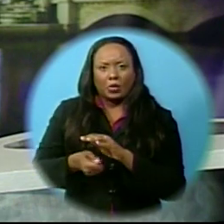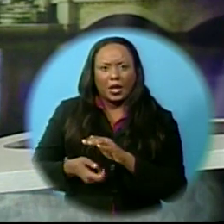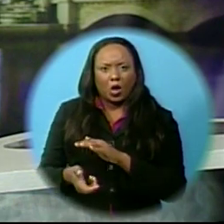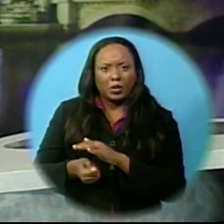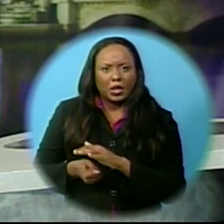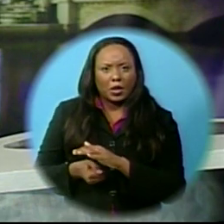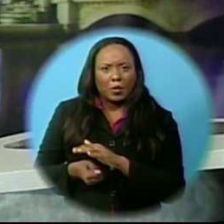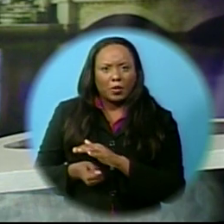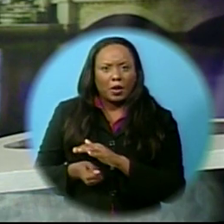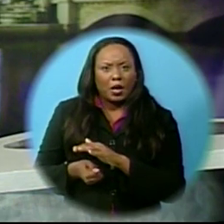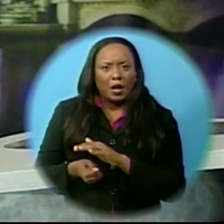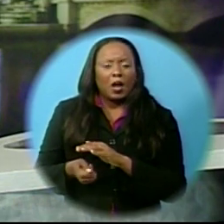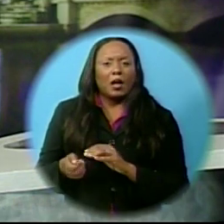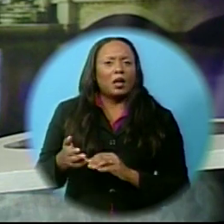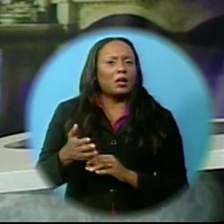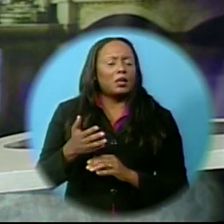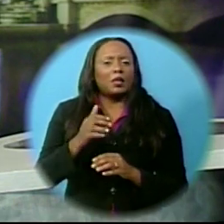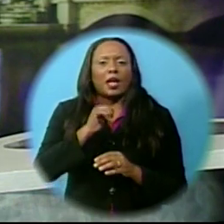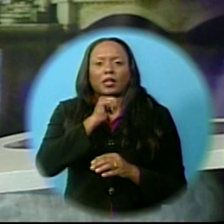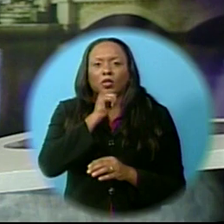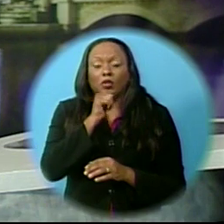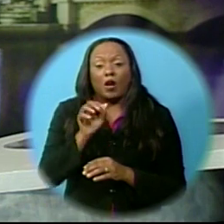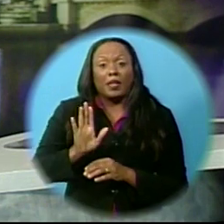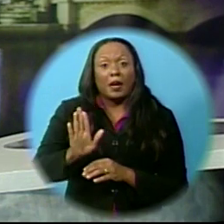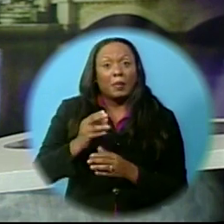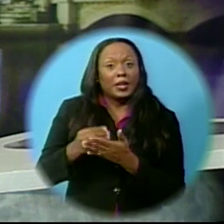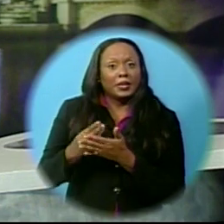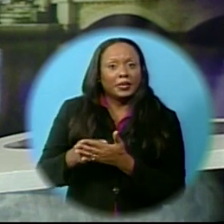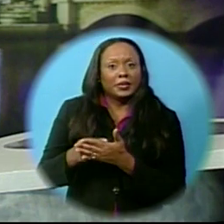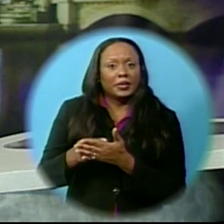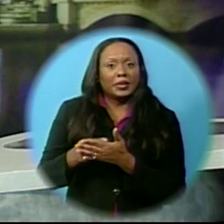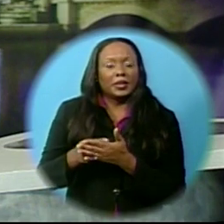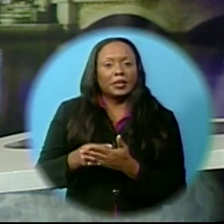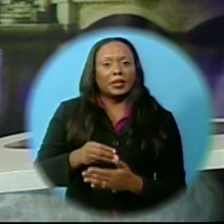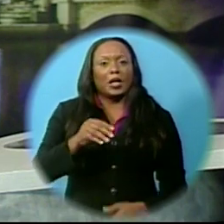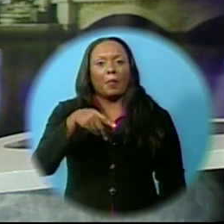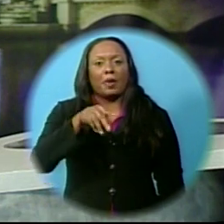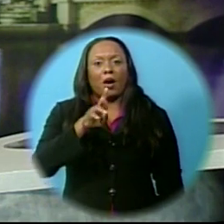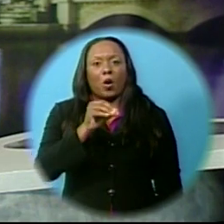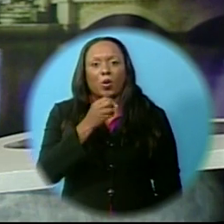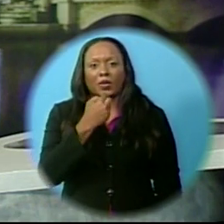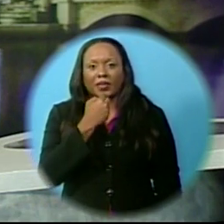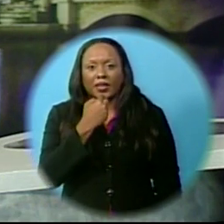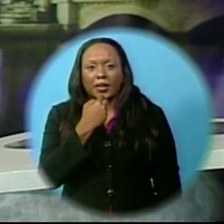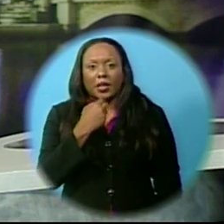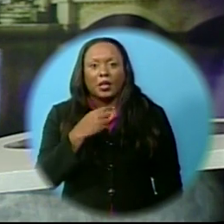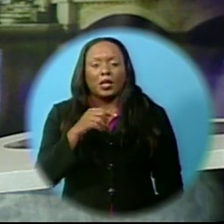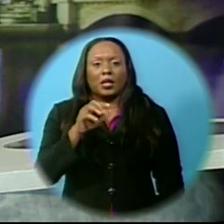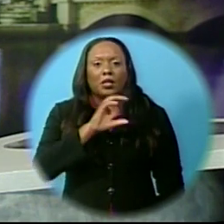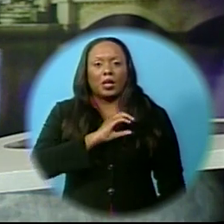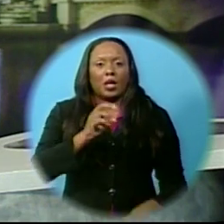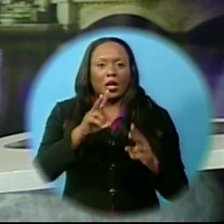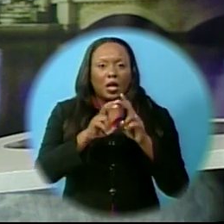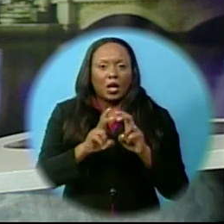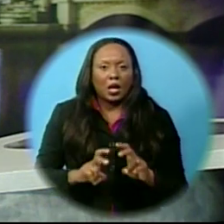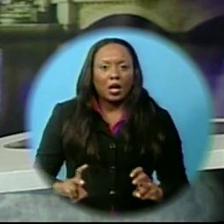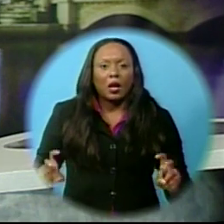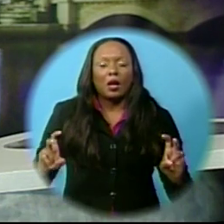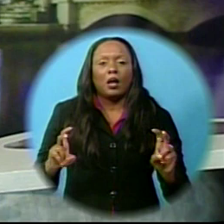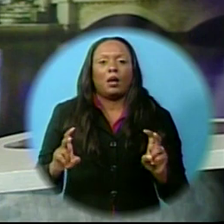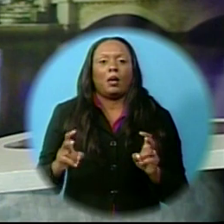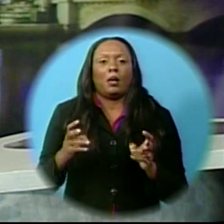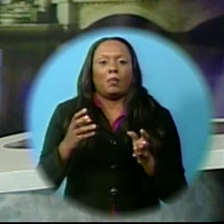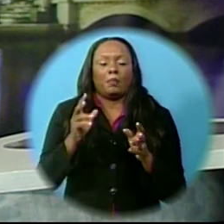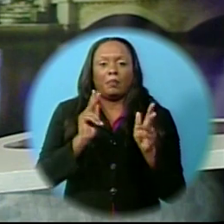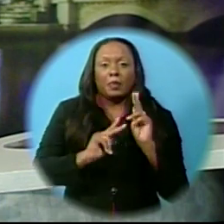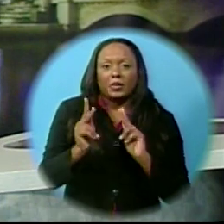cautious. Police Public Relations Officer Inspector David Welch tells CBC News lawmen are investigating reports from